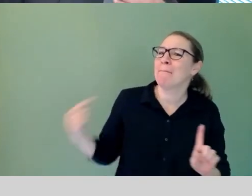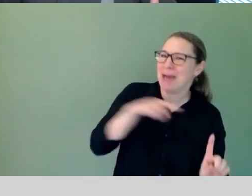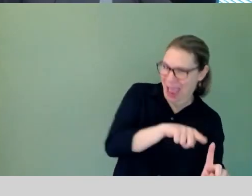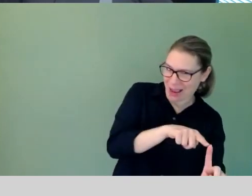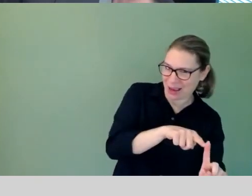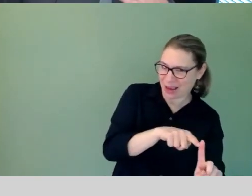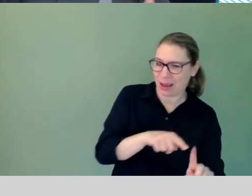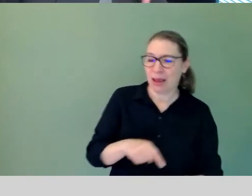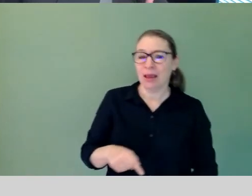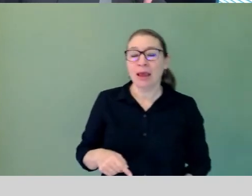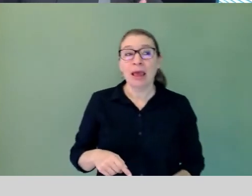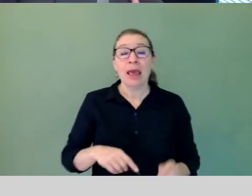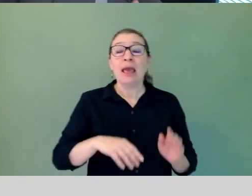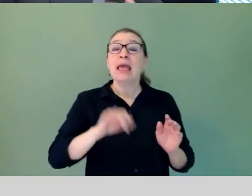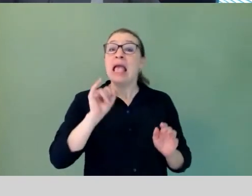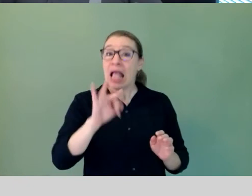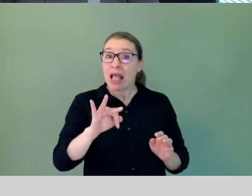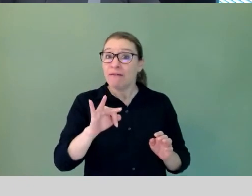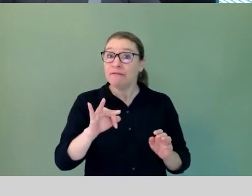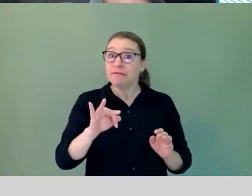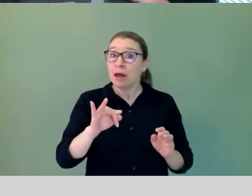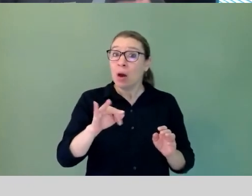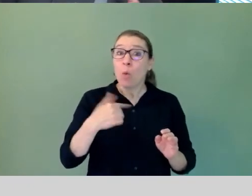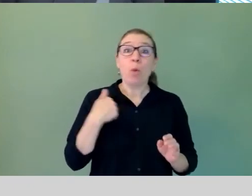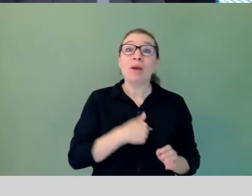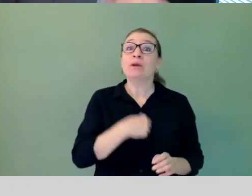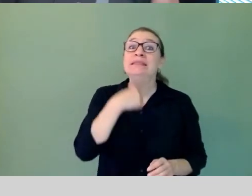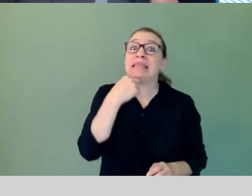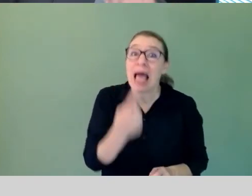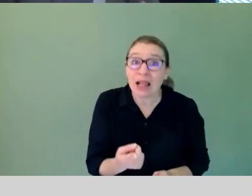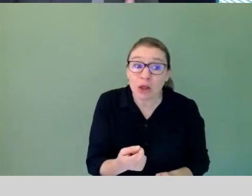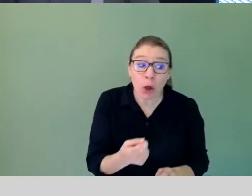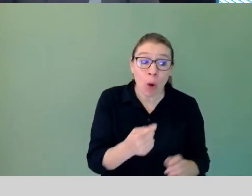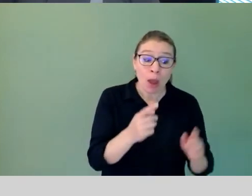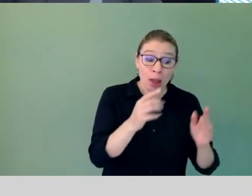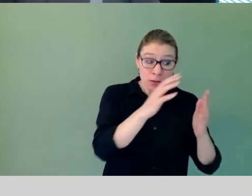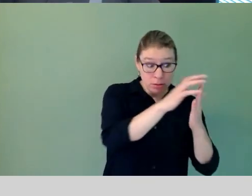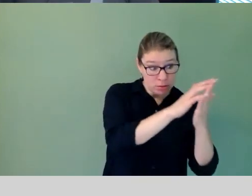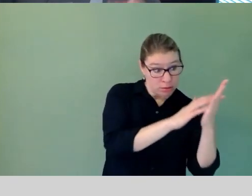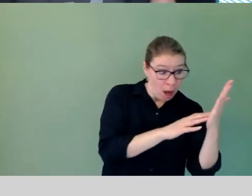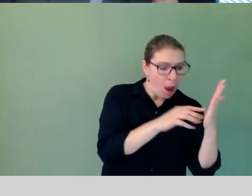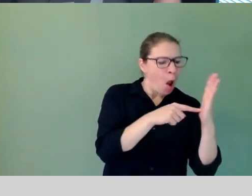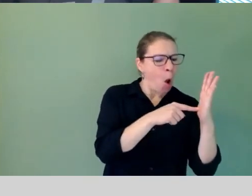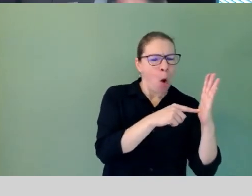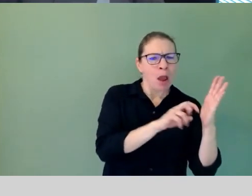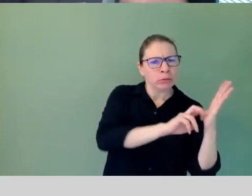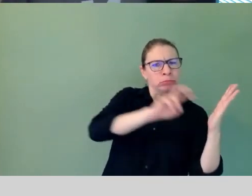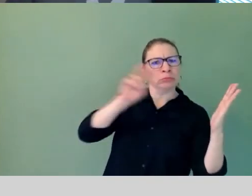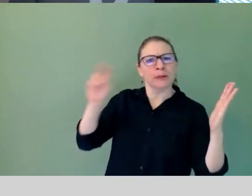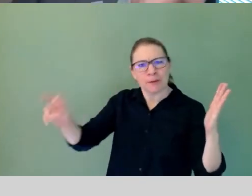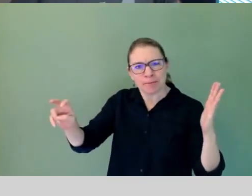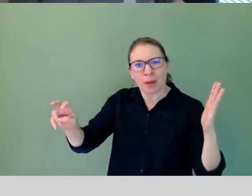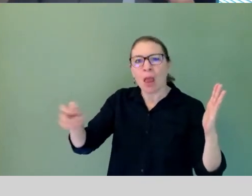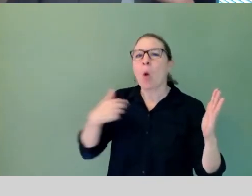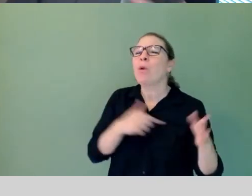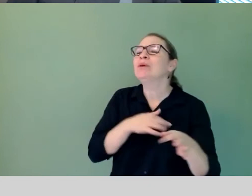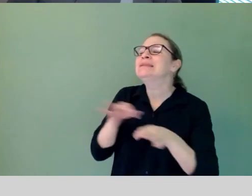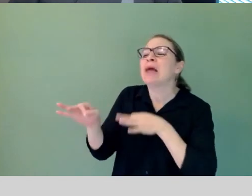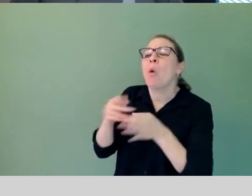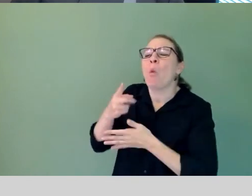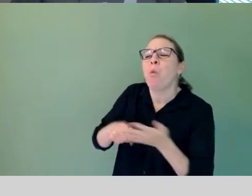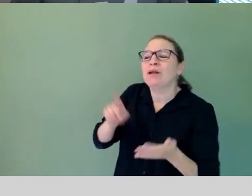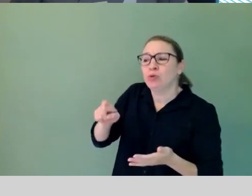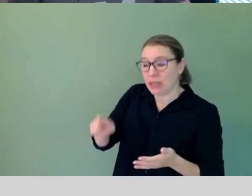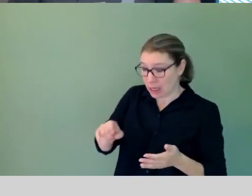Do it at the beginning. If we're going to send you outside of the tutorial, we do it at the beginning and we list it as a set of prereqs. You need to have this installed. So if you're